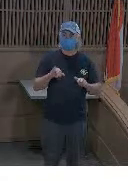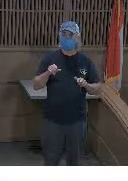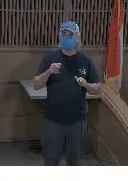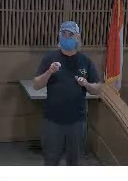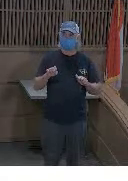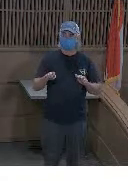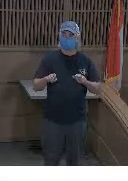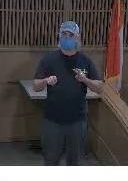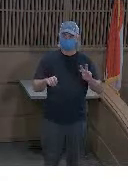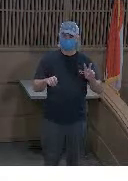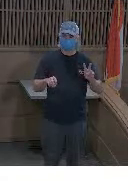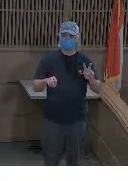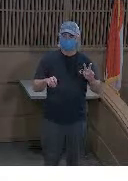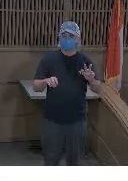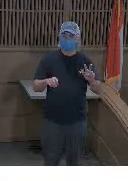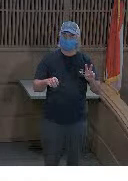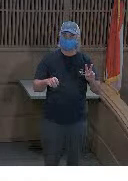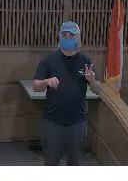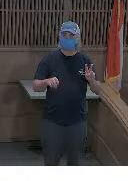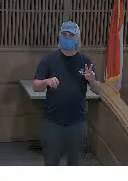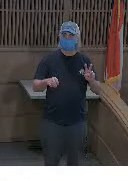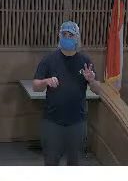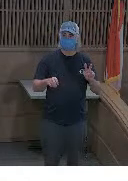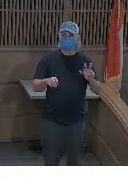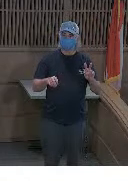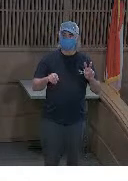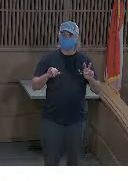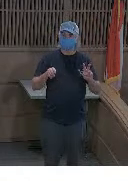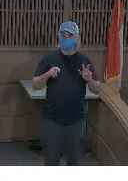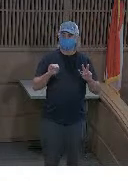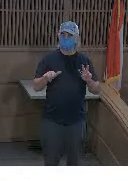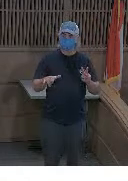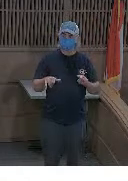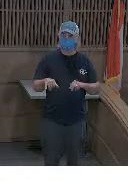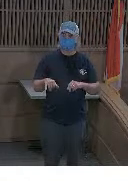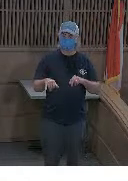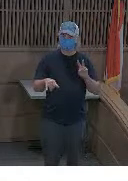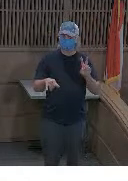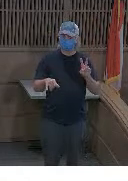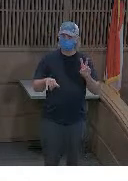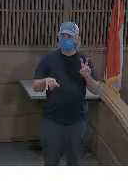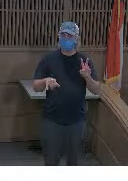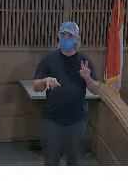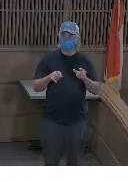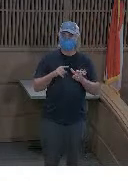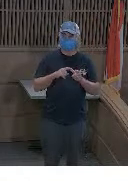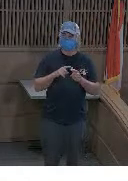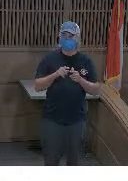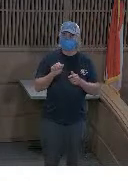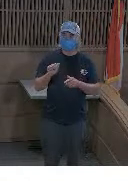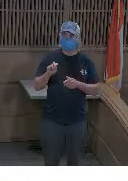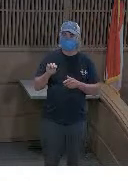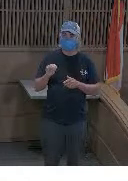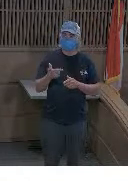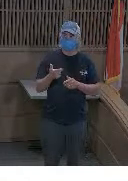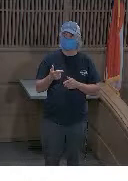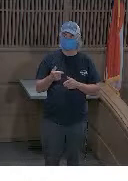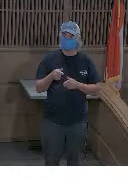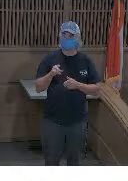June, we had 2. You saw the decline. July, we only had 2. This month, we had 17